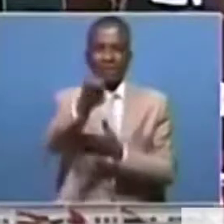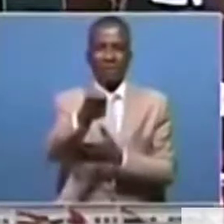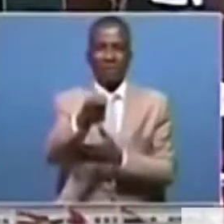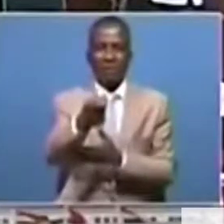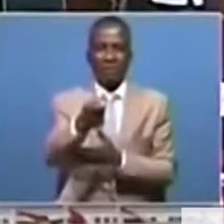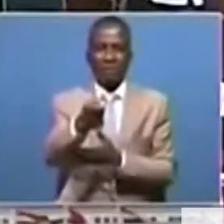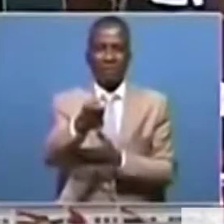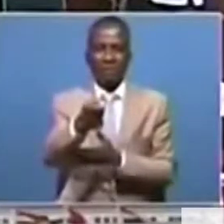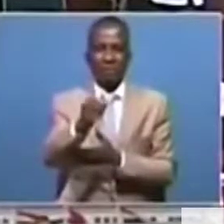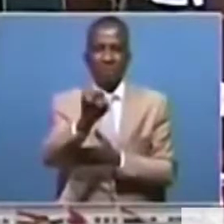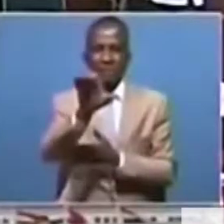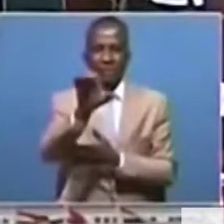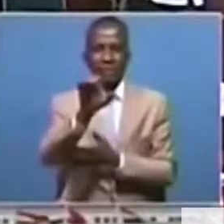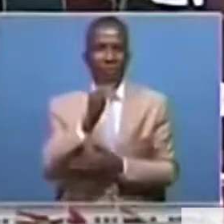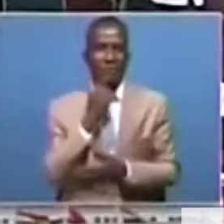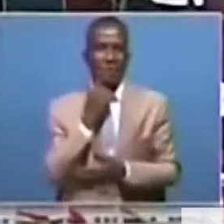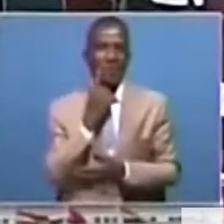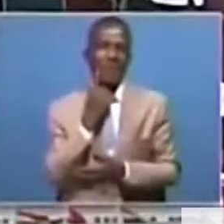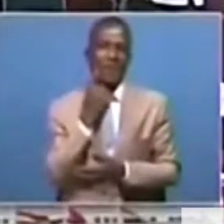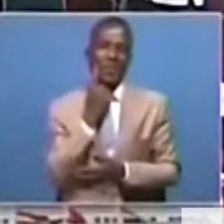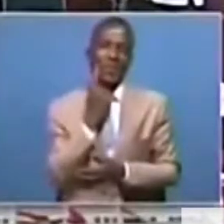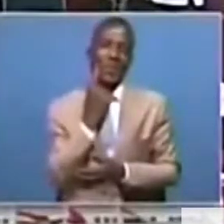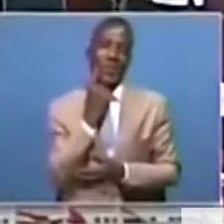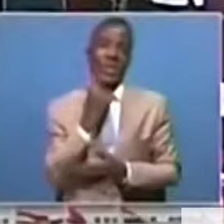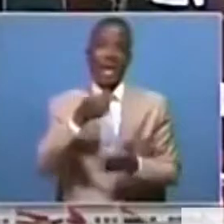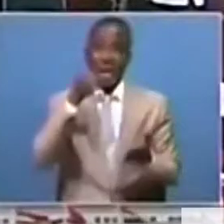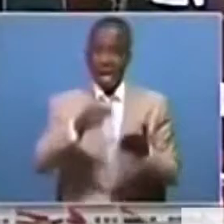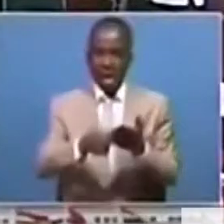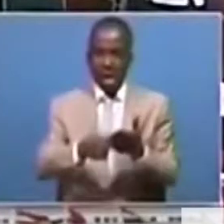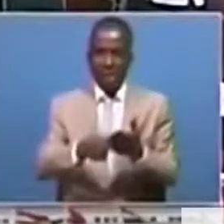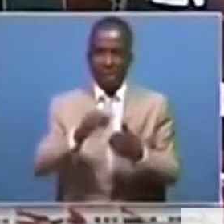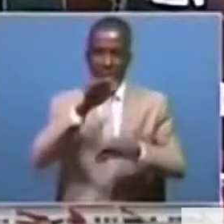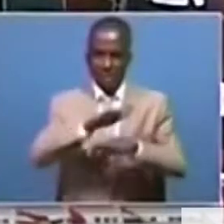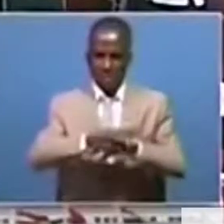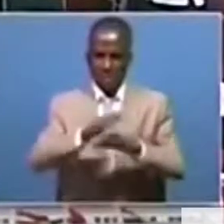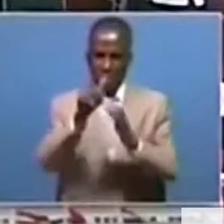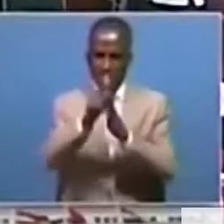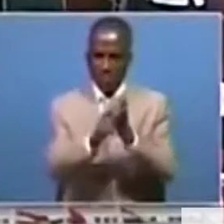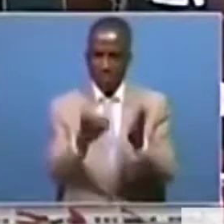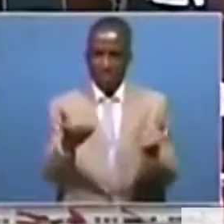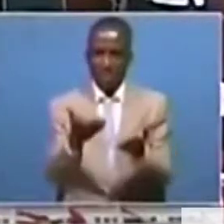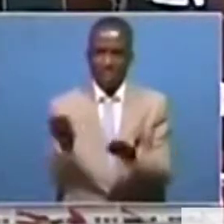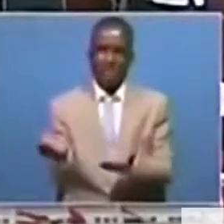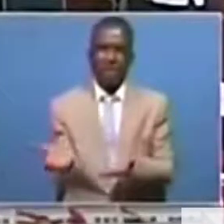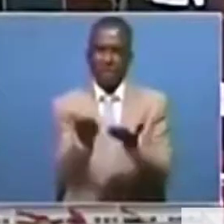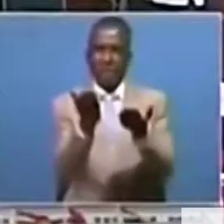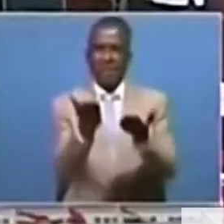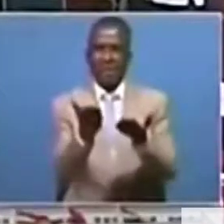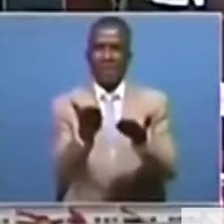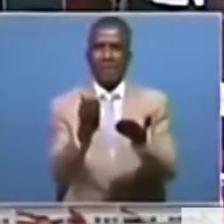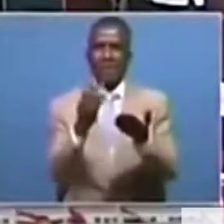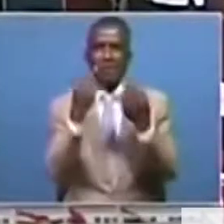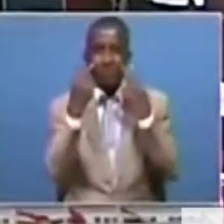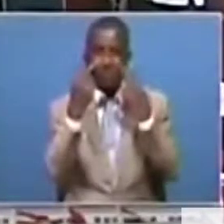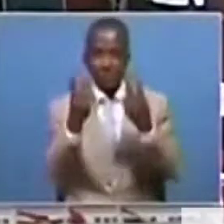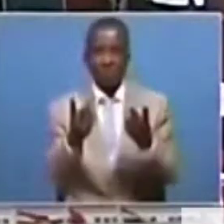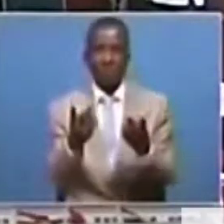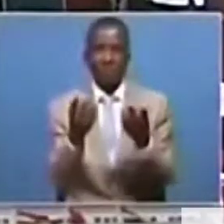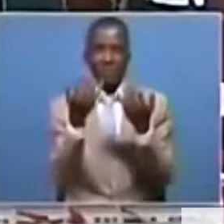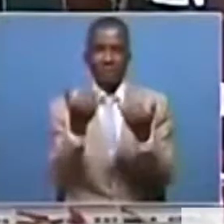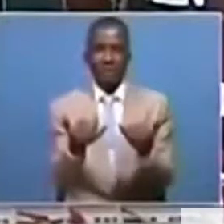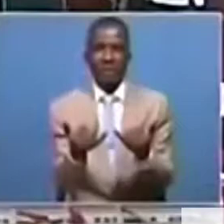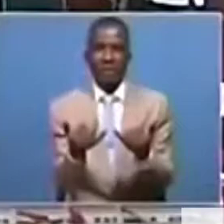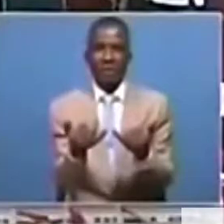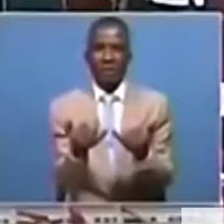first respondent. The application, which is not known under our rules of procedure, has been brought under our inherent jurisdiction